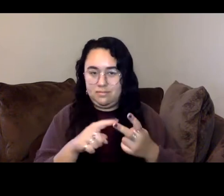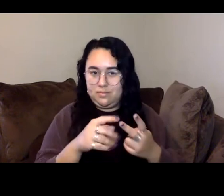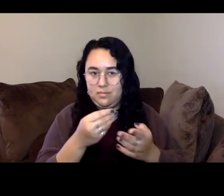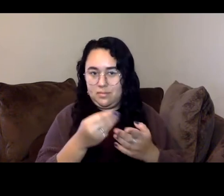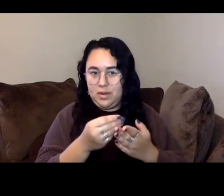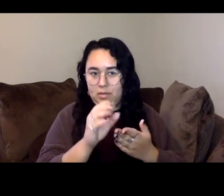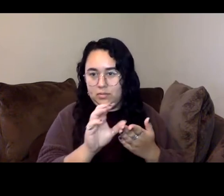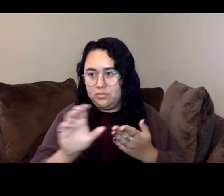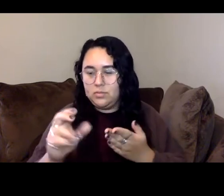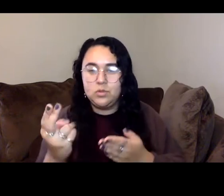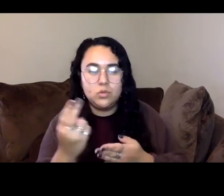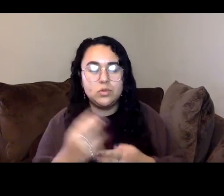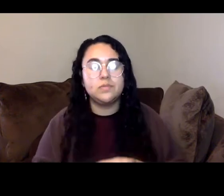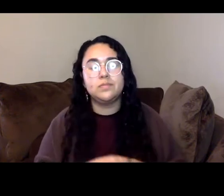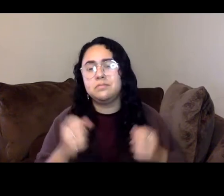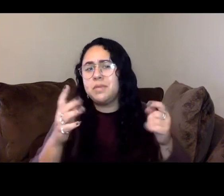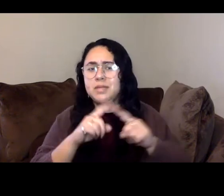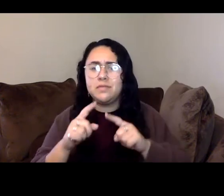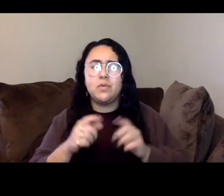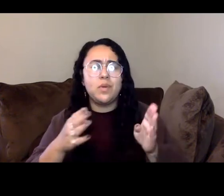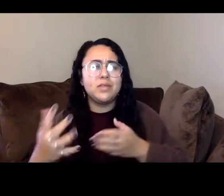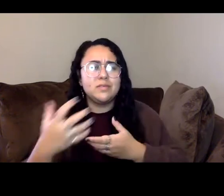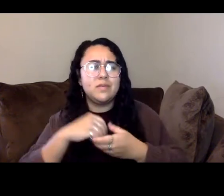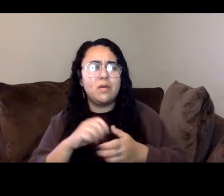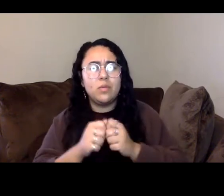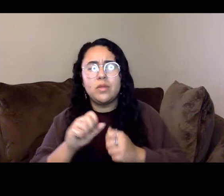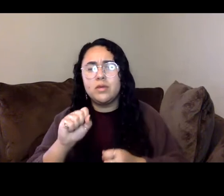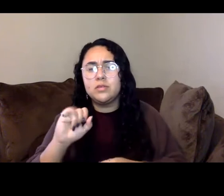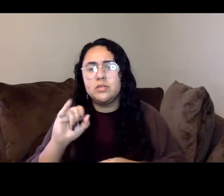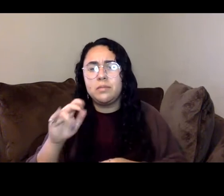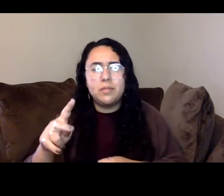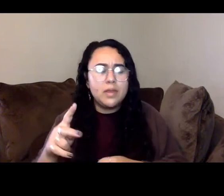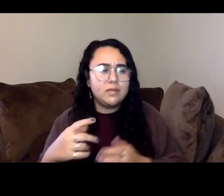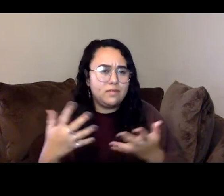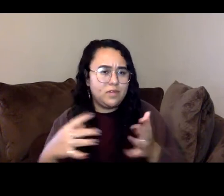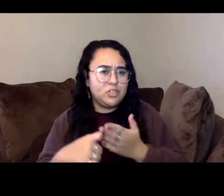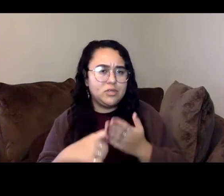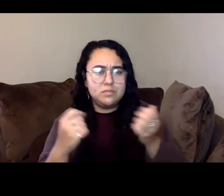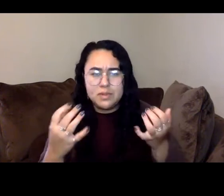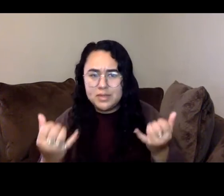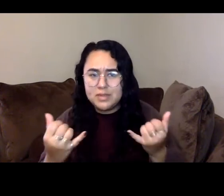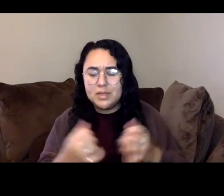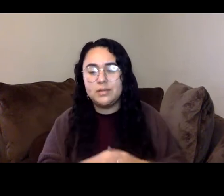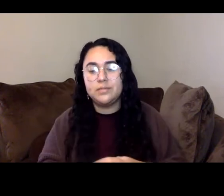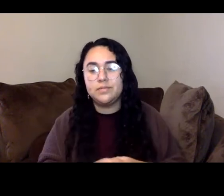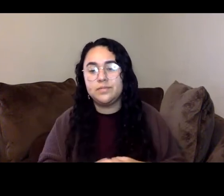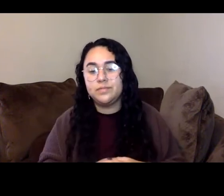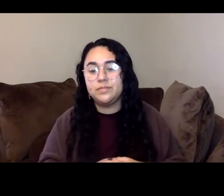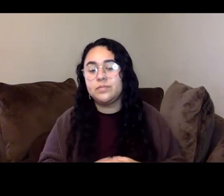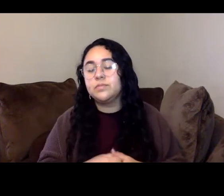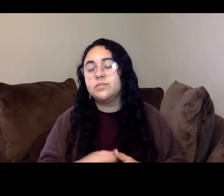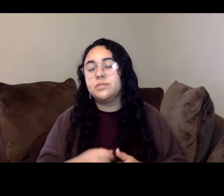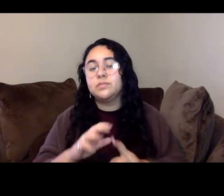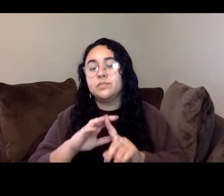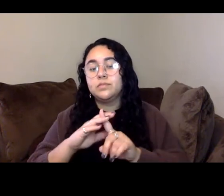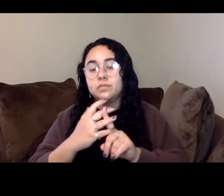with SJP. We've been talking through many of those today. And as context for one of the big